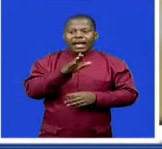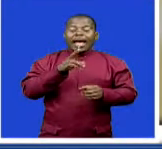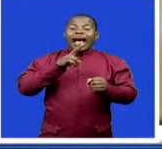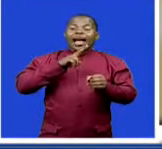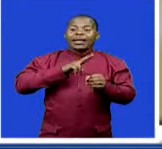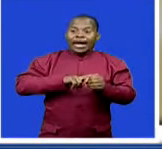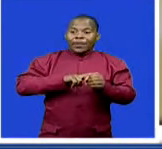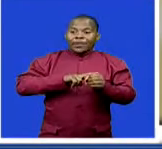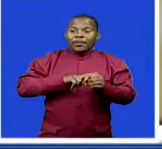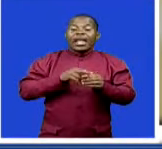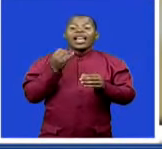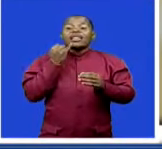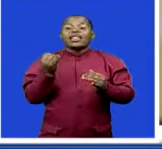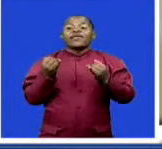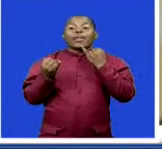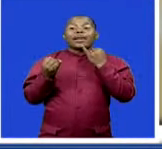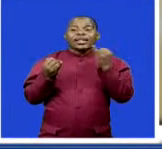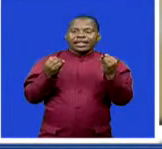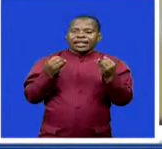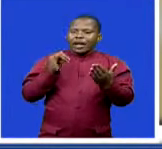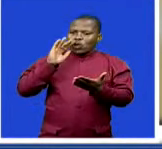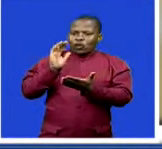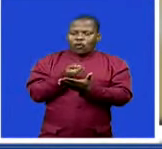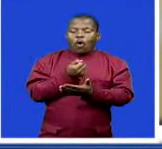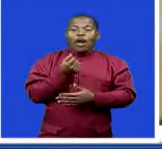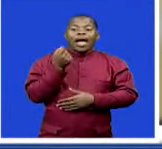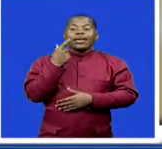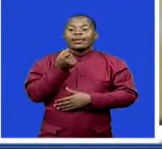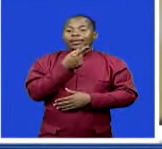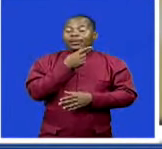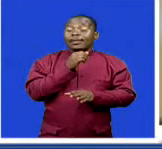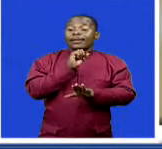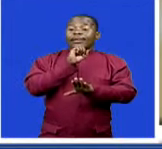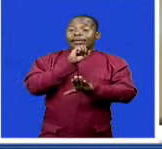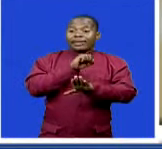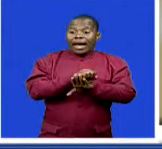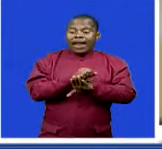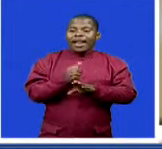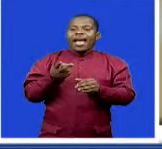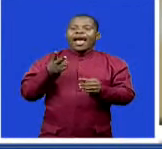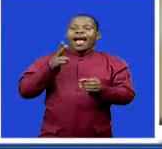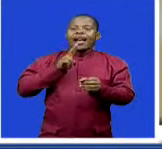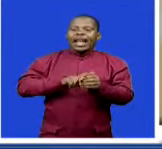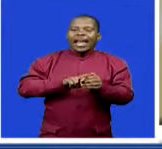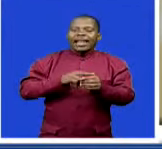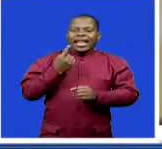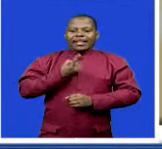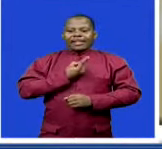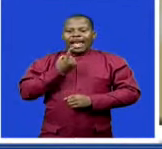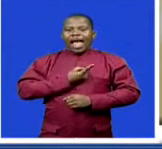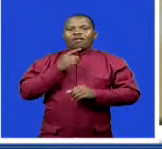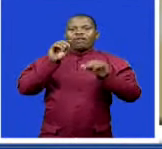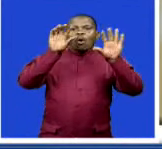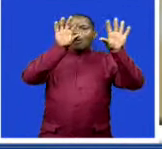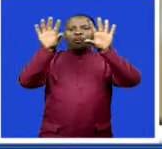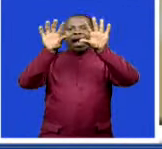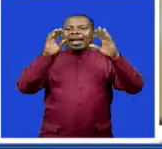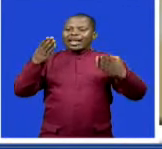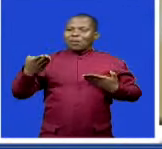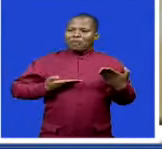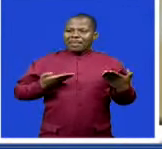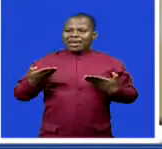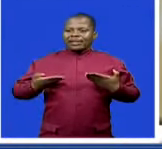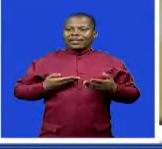yokuxhumana. Uthole information easily. To find information readily available. Utimarkete easily. And market